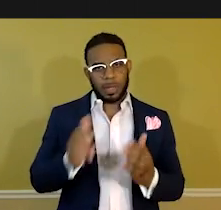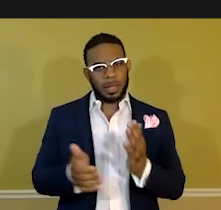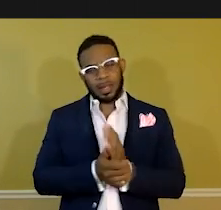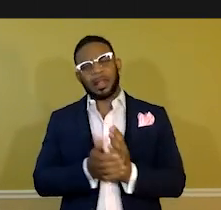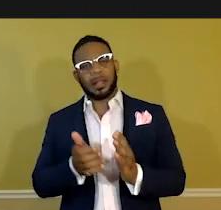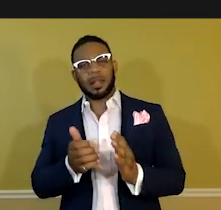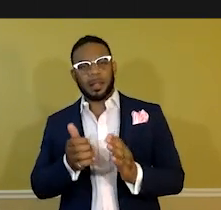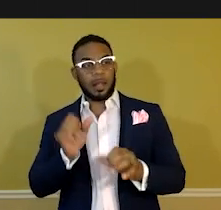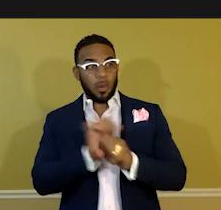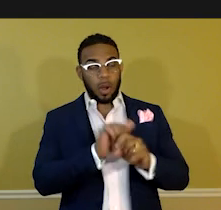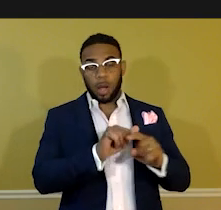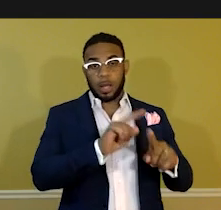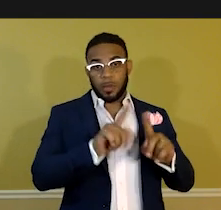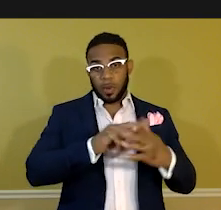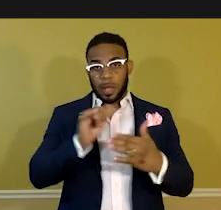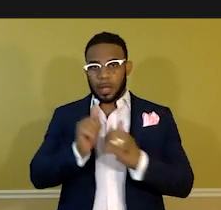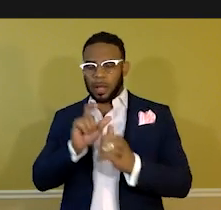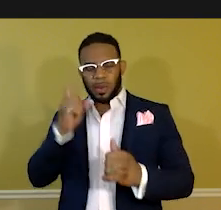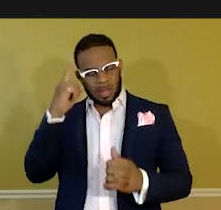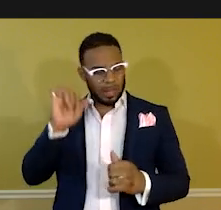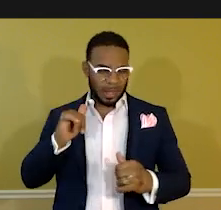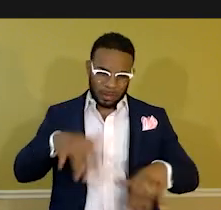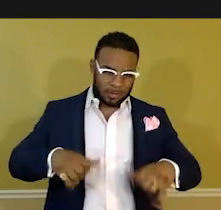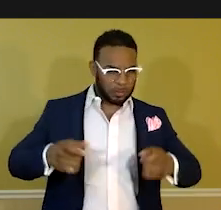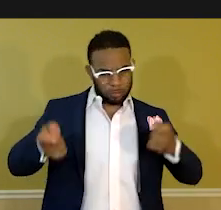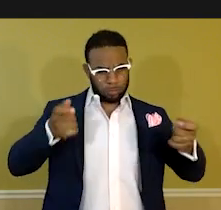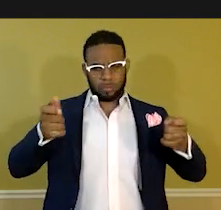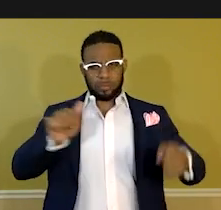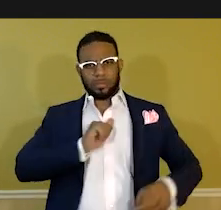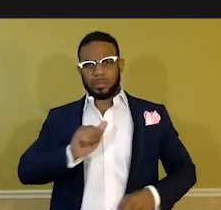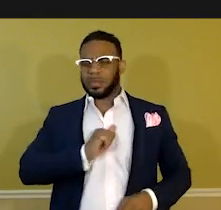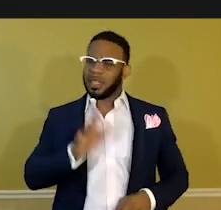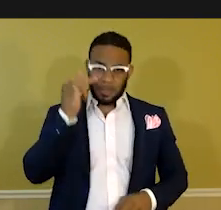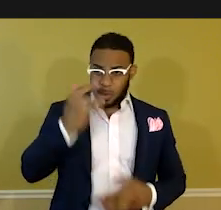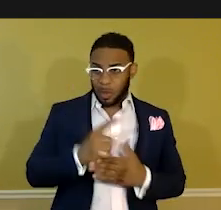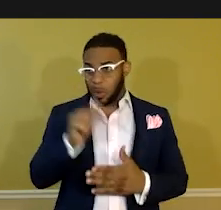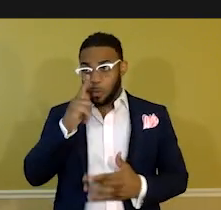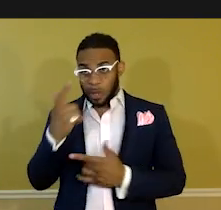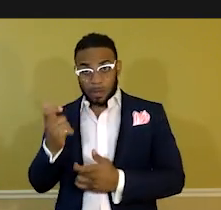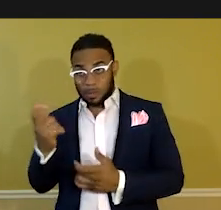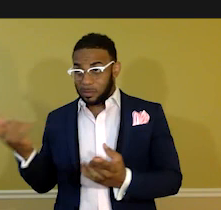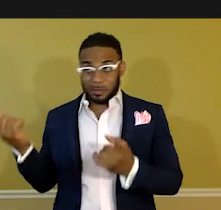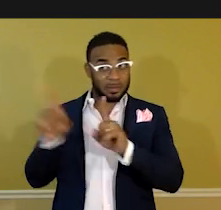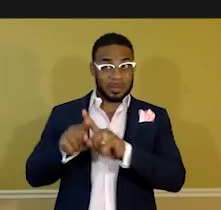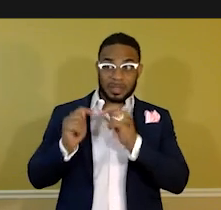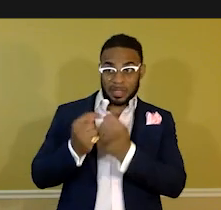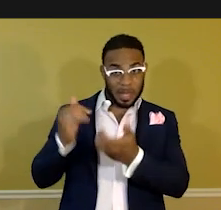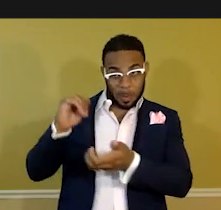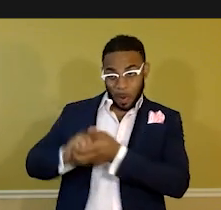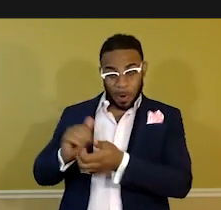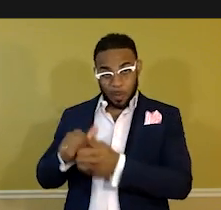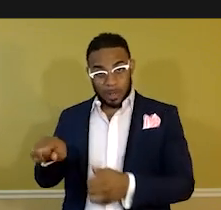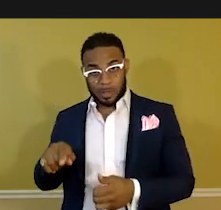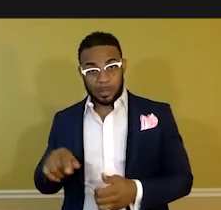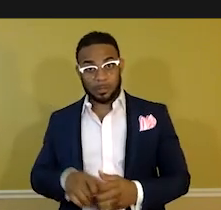projects together. So, you know, don't always think that you have to go at it alone. You know, if you know someone who's interested, um, maybe partner up with